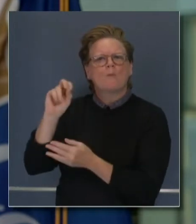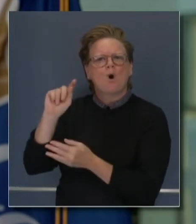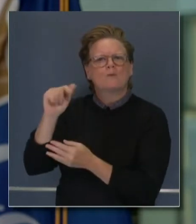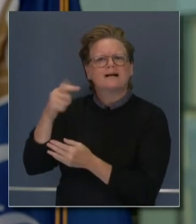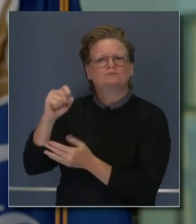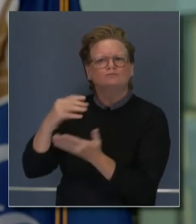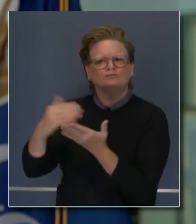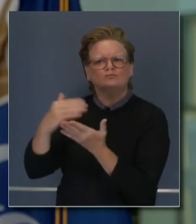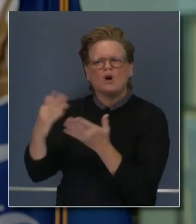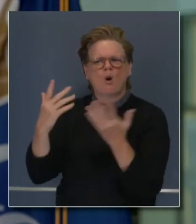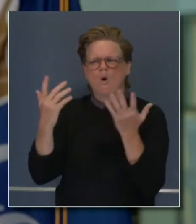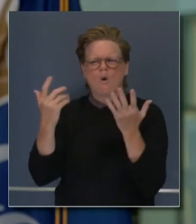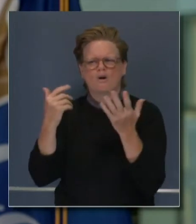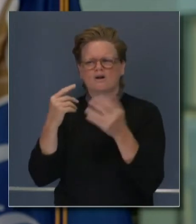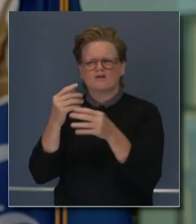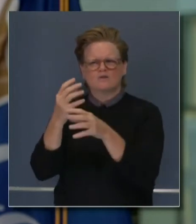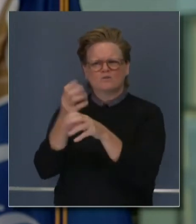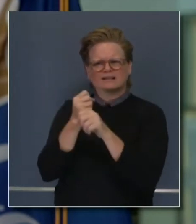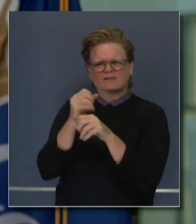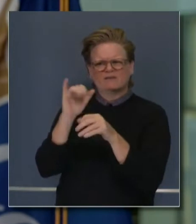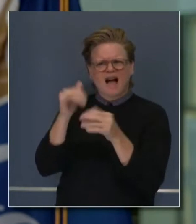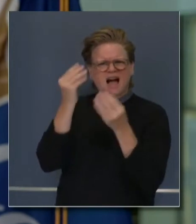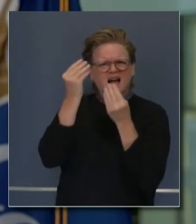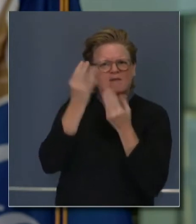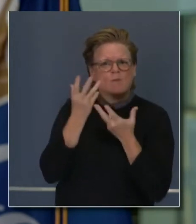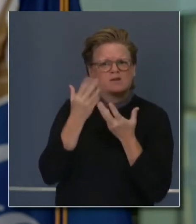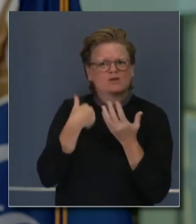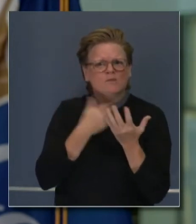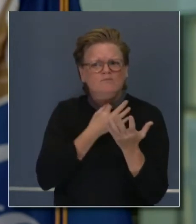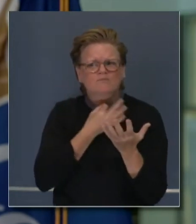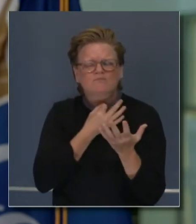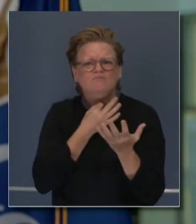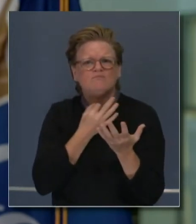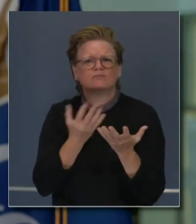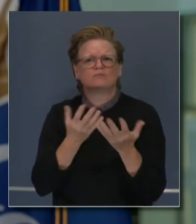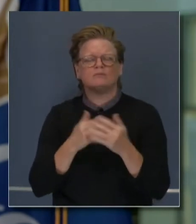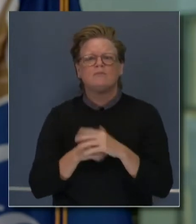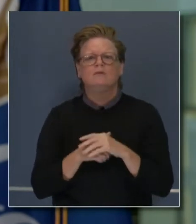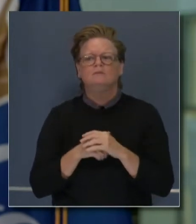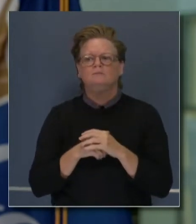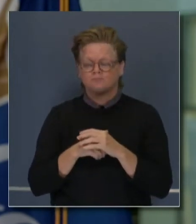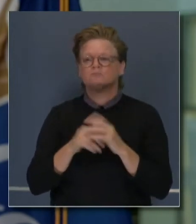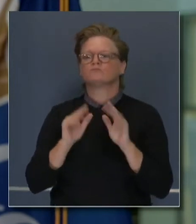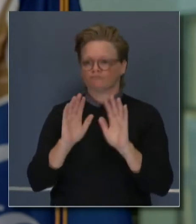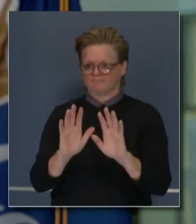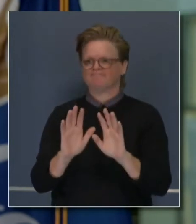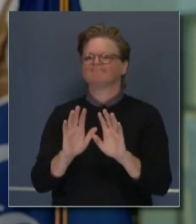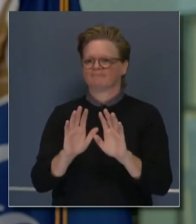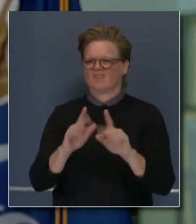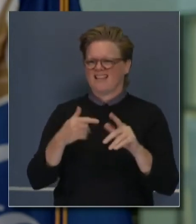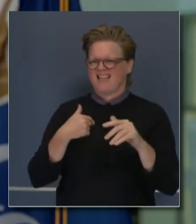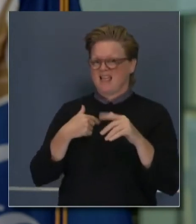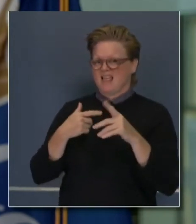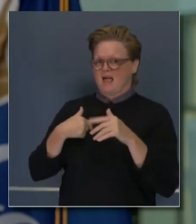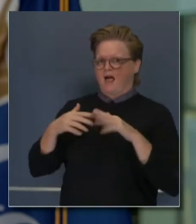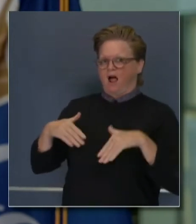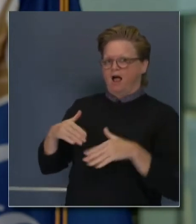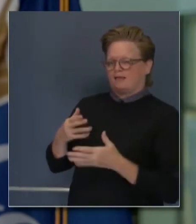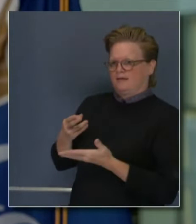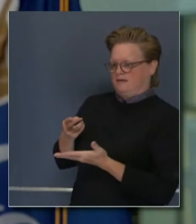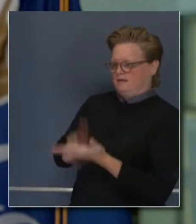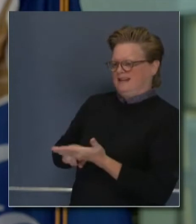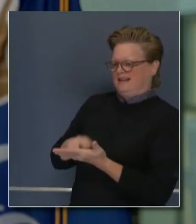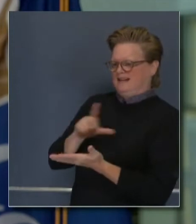Yeah, I want to be respectful of what is going into print and respectful of the request from legislative